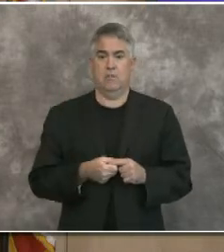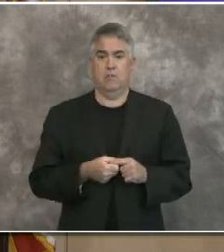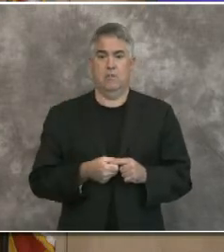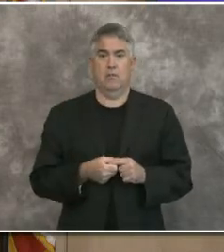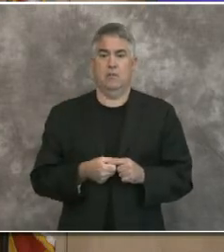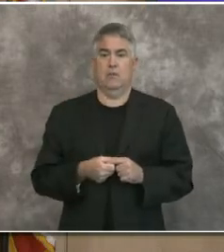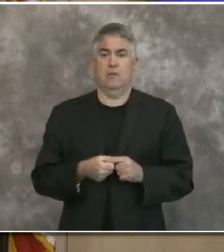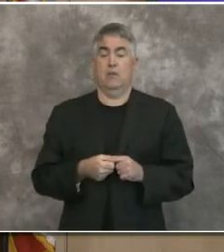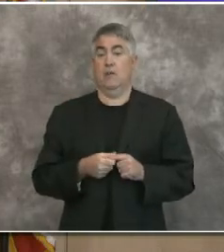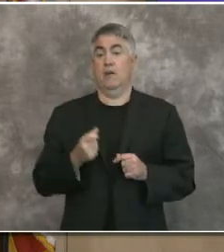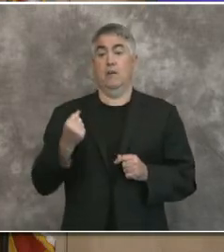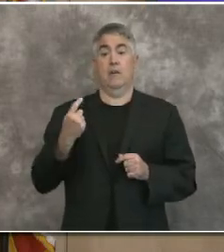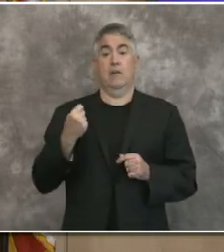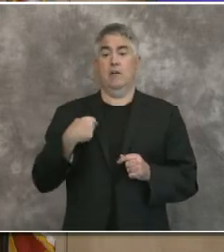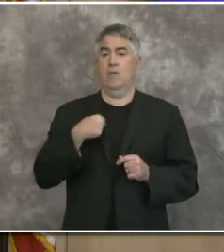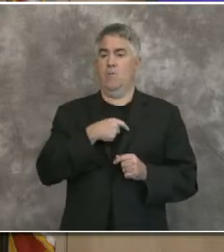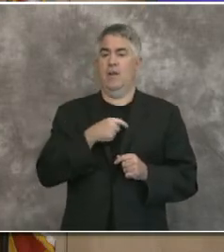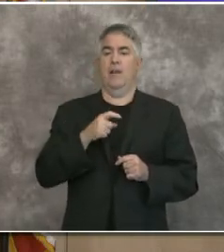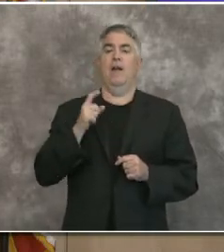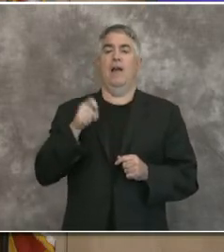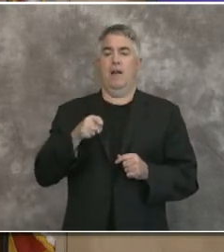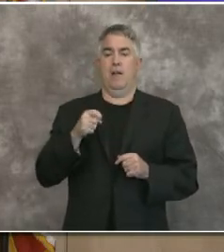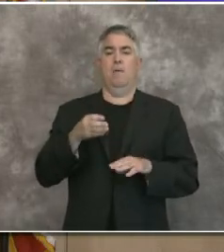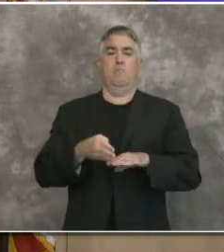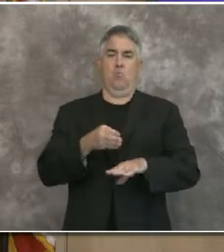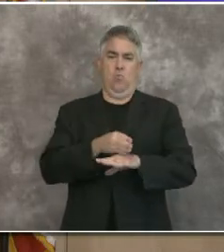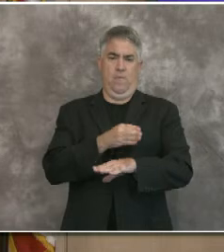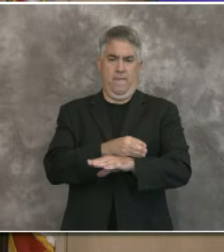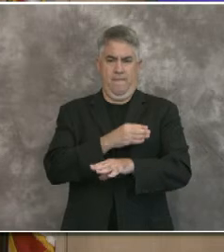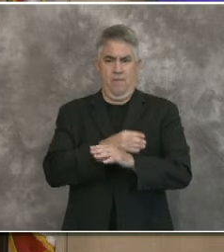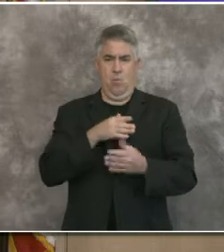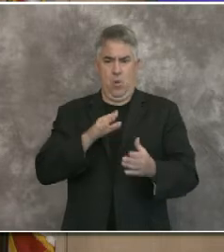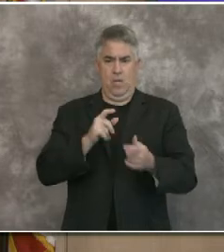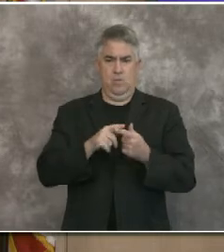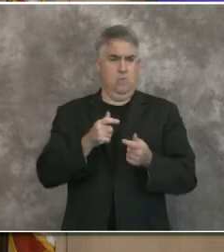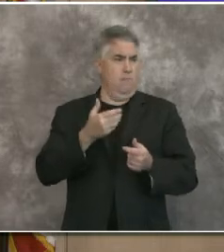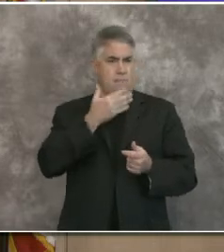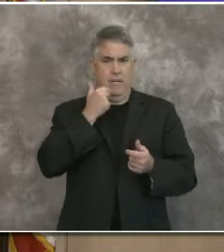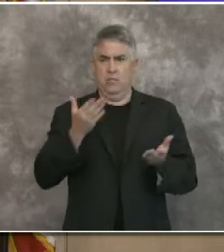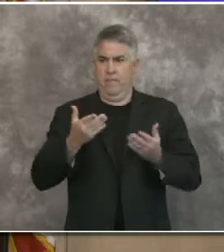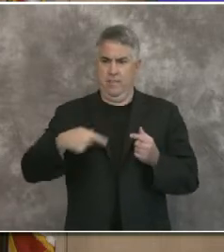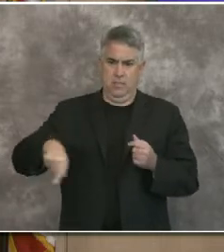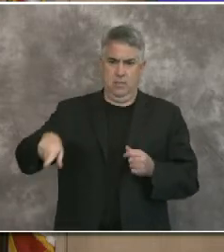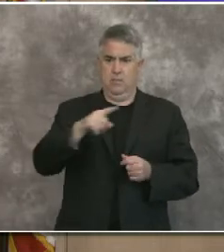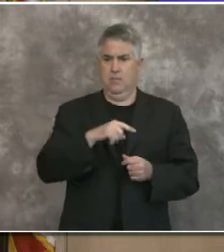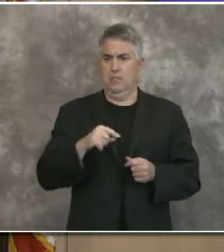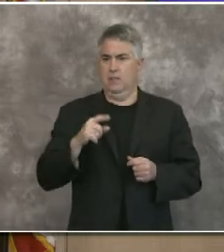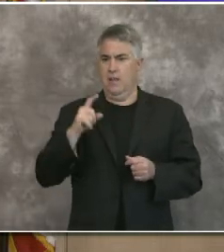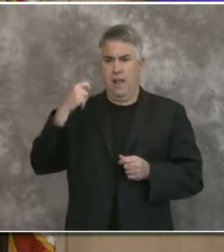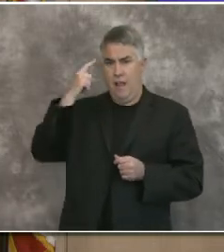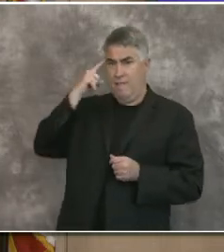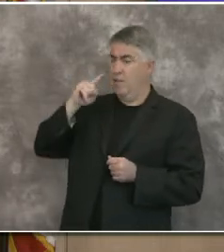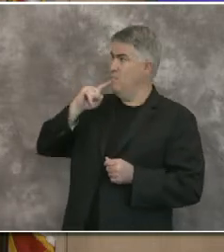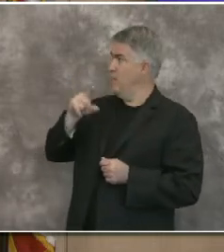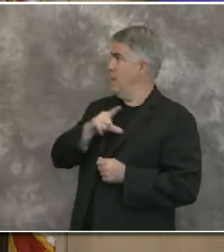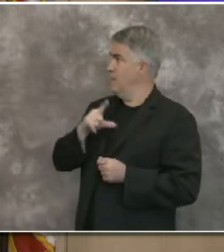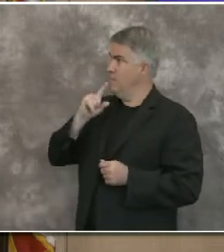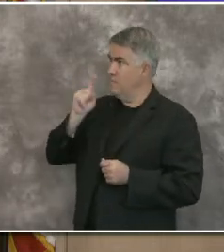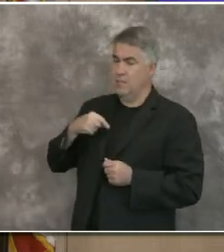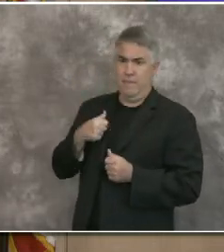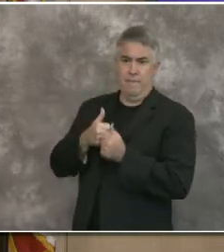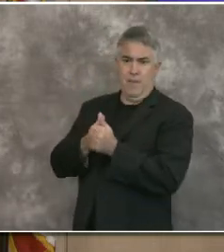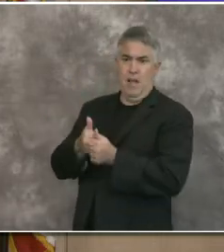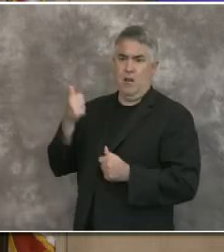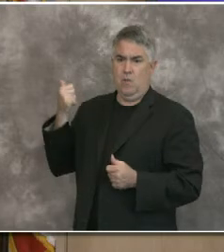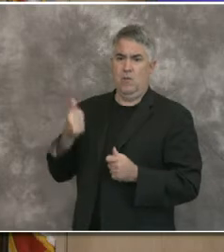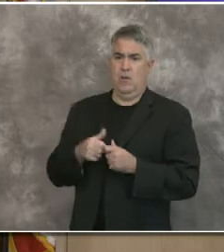to, always consider better ways to do things. And if the governor or the legislature and community activists